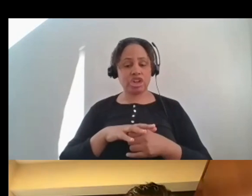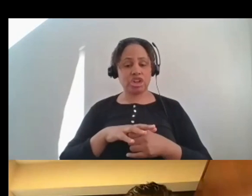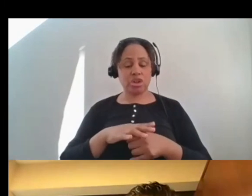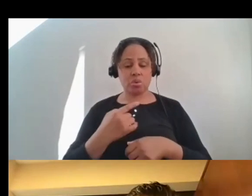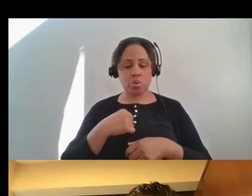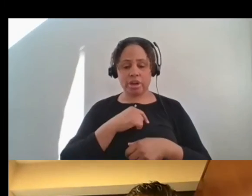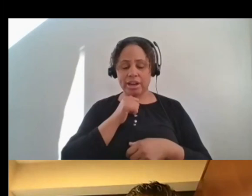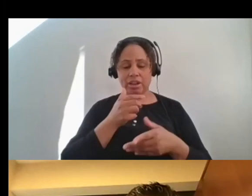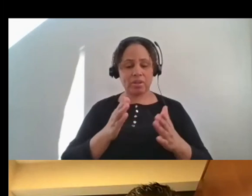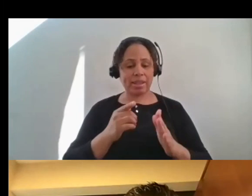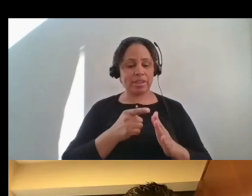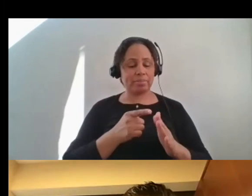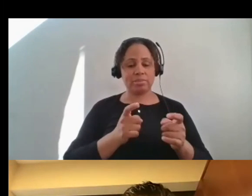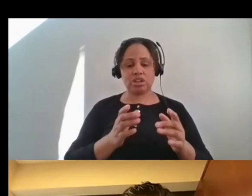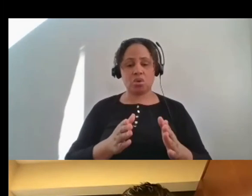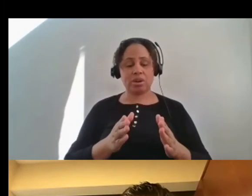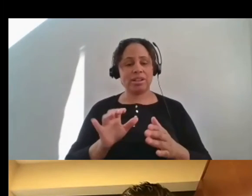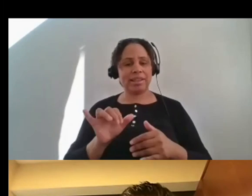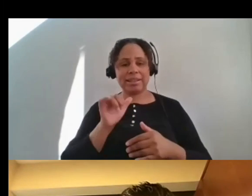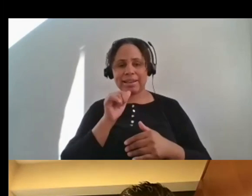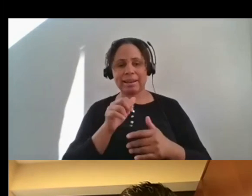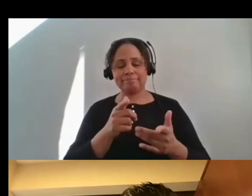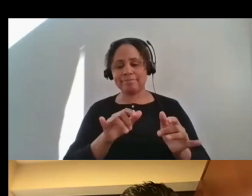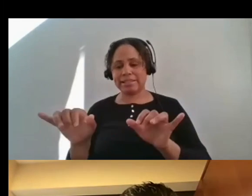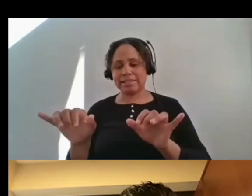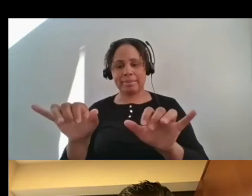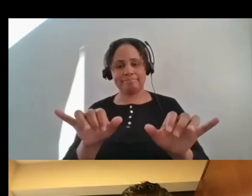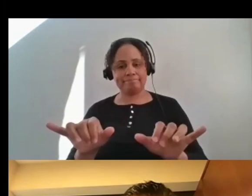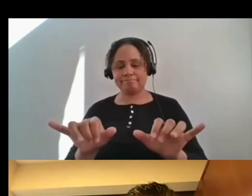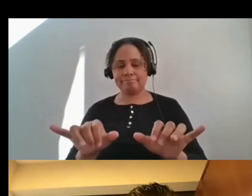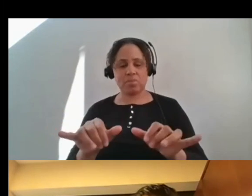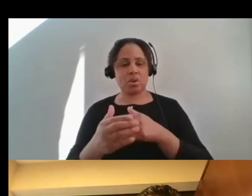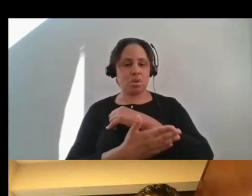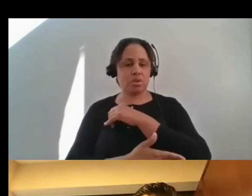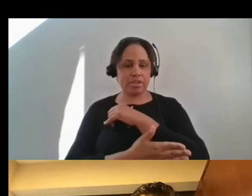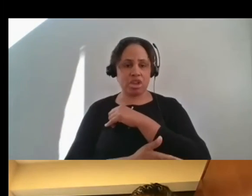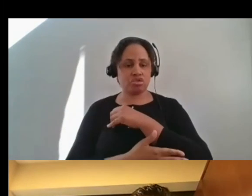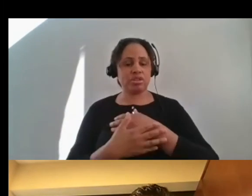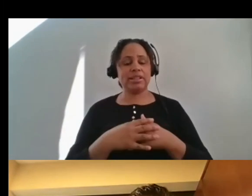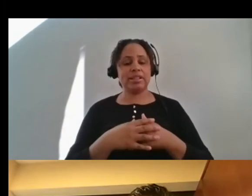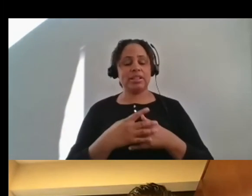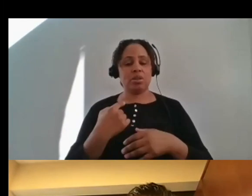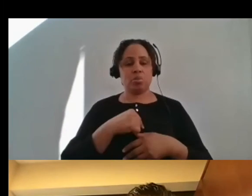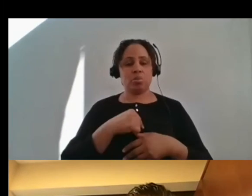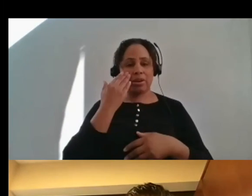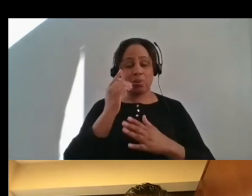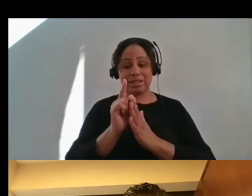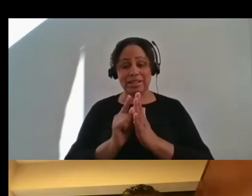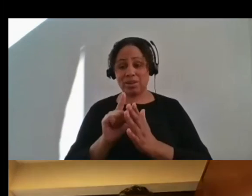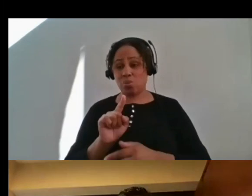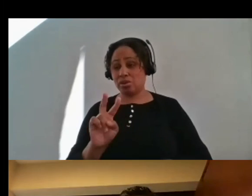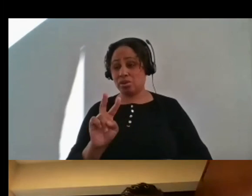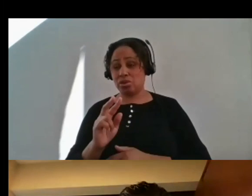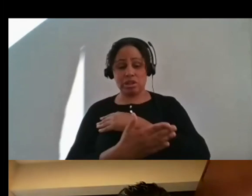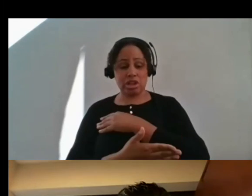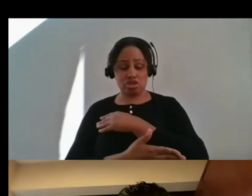of the world. And so we really strongly discourage this. I know it's legal in 1 to 2 countries, and it just encourages